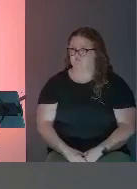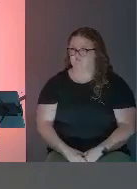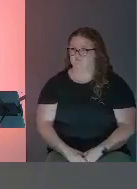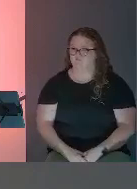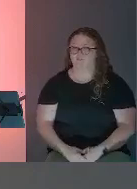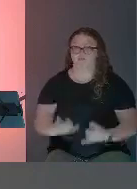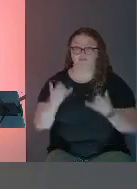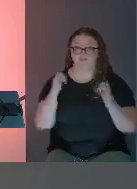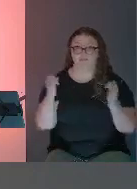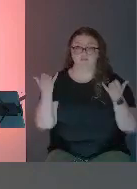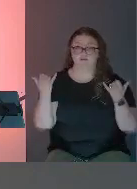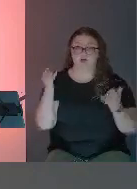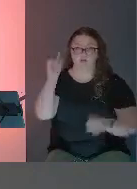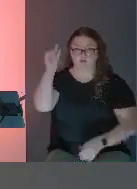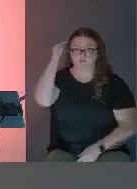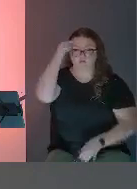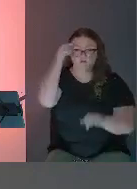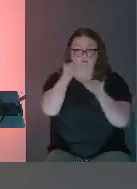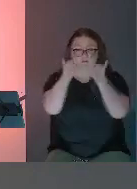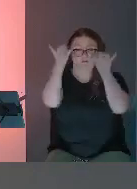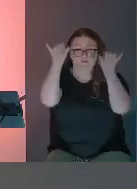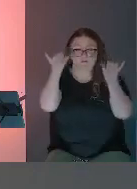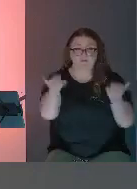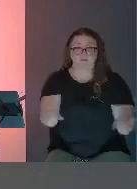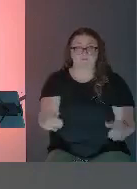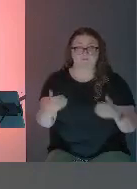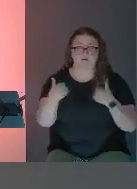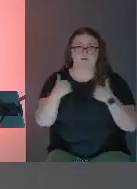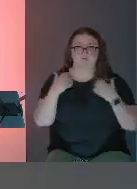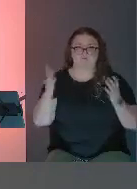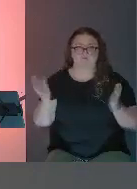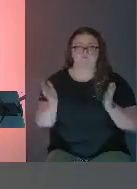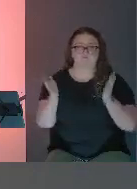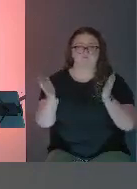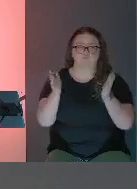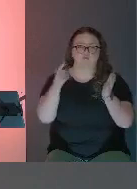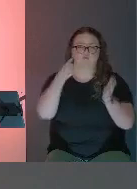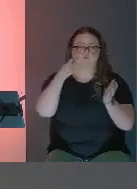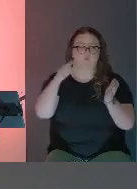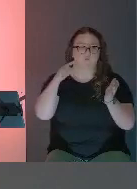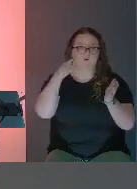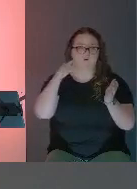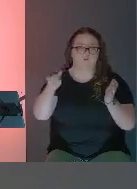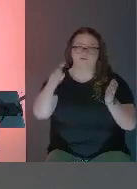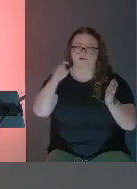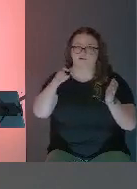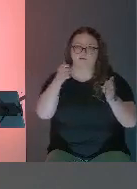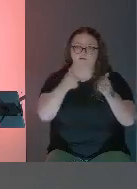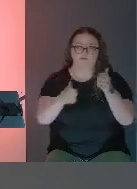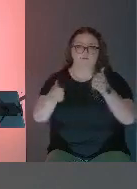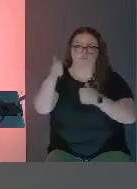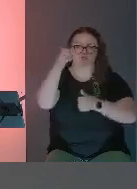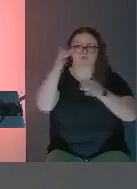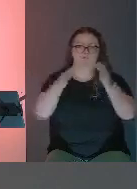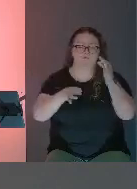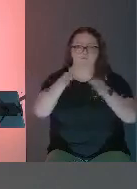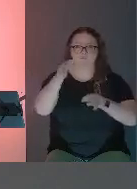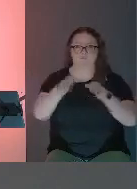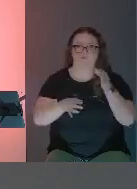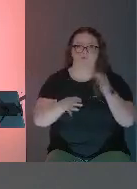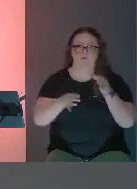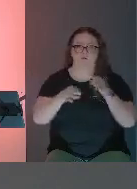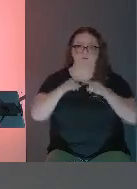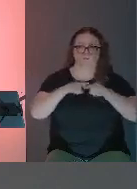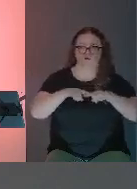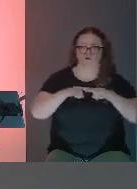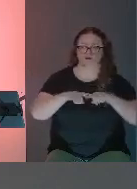Even in our own governmental system, on how there's a huge push of how many Supreme Court justices, depending on what side of